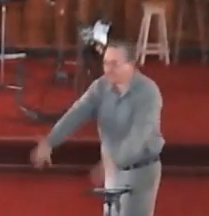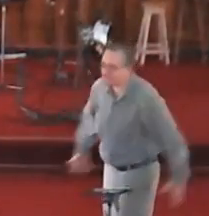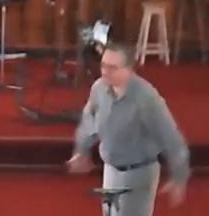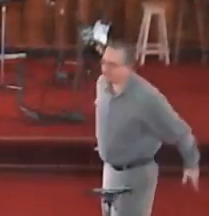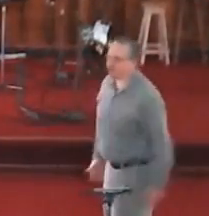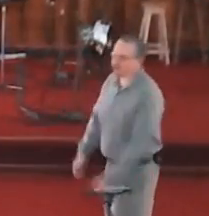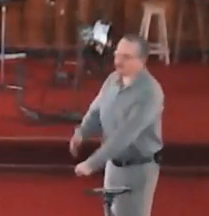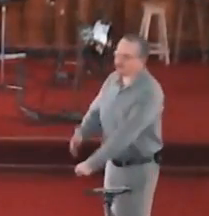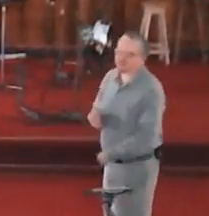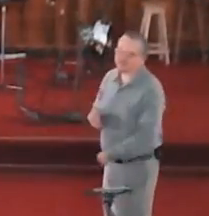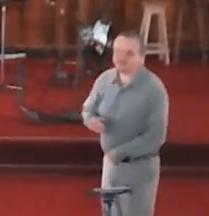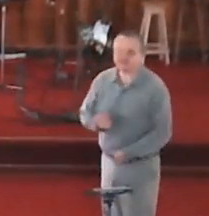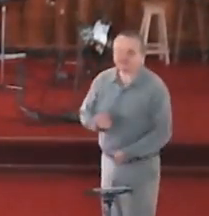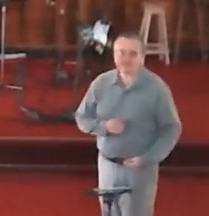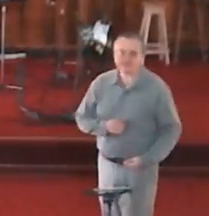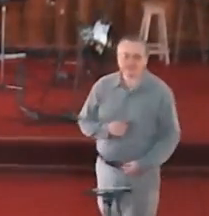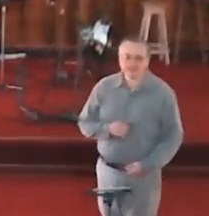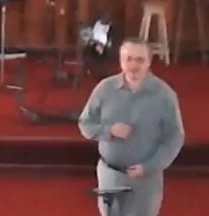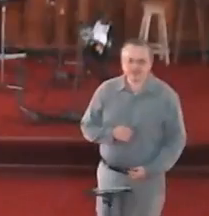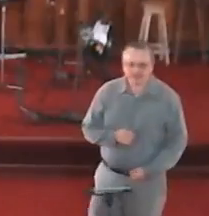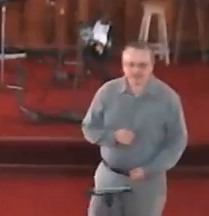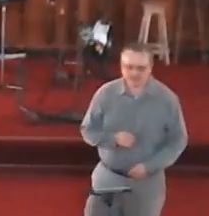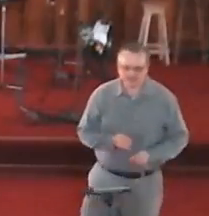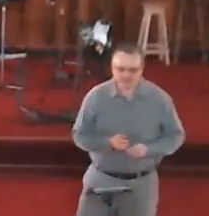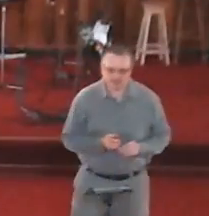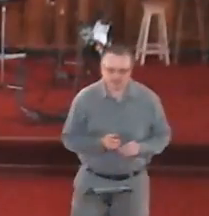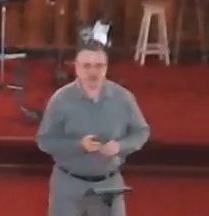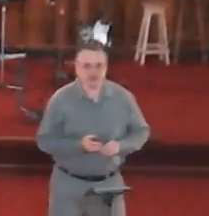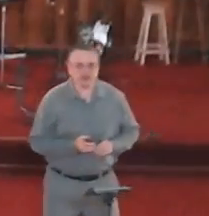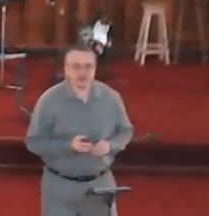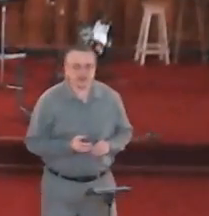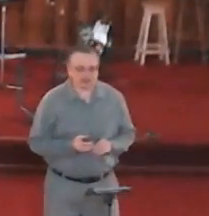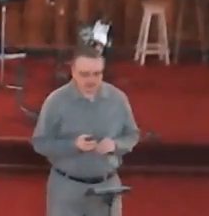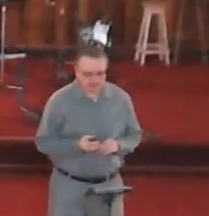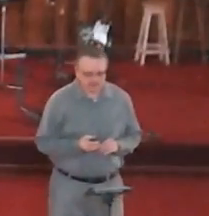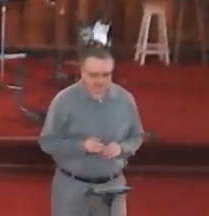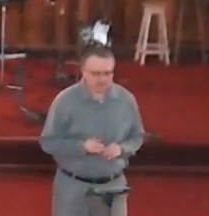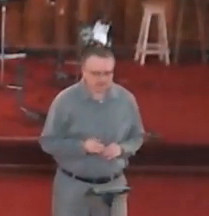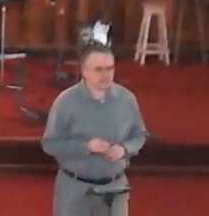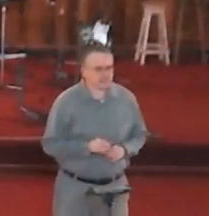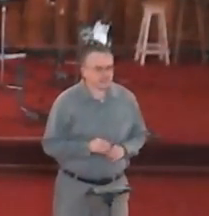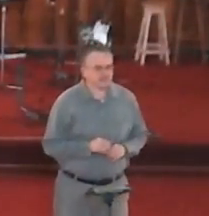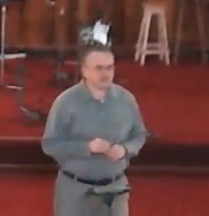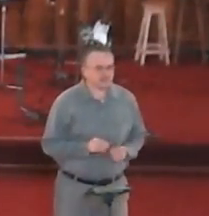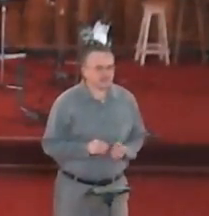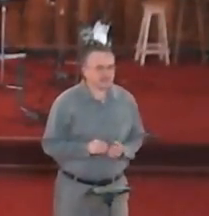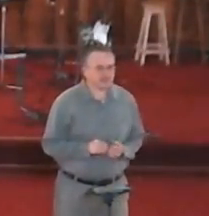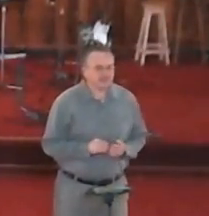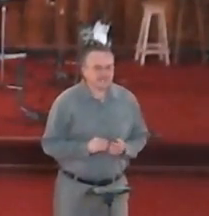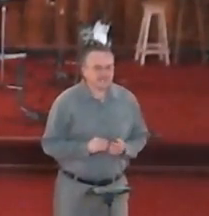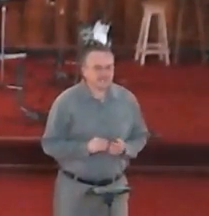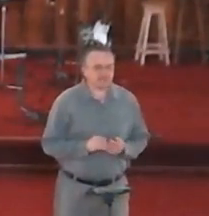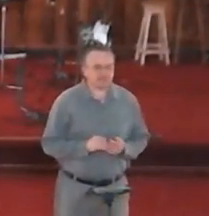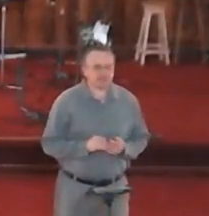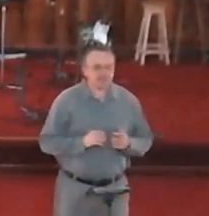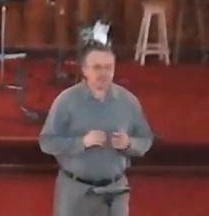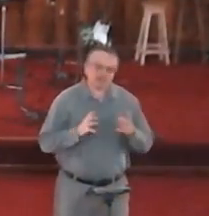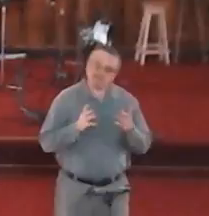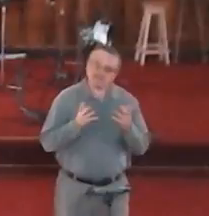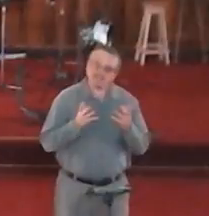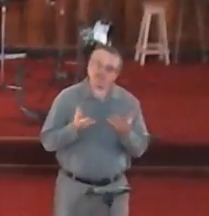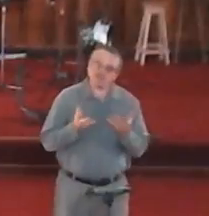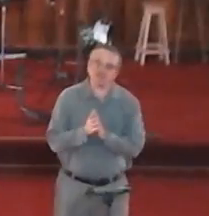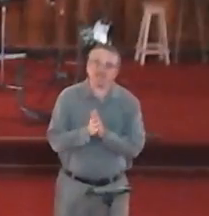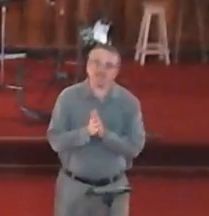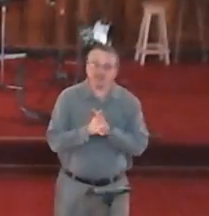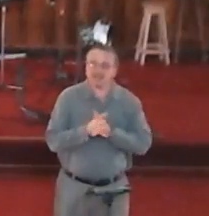comunica con este músculo. This muscle is not what we're talking about. What we're talking about is the things we communicate with this muscle. Y la Biblia